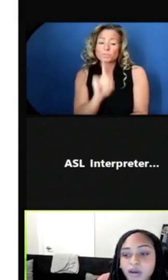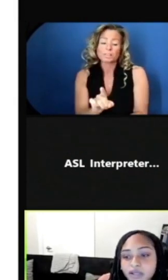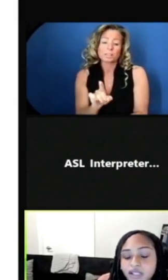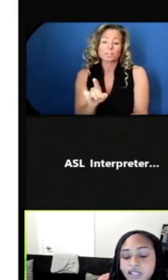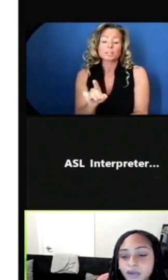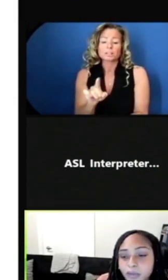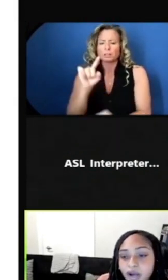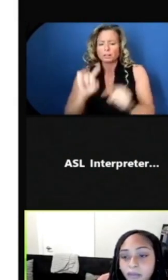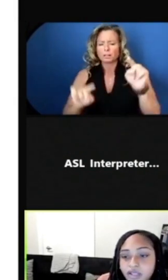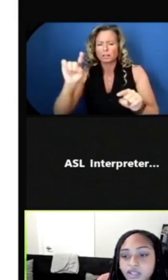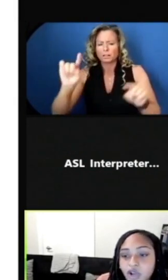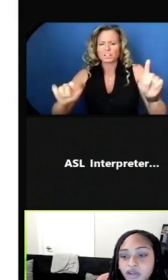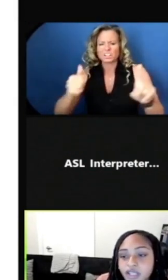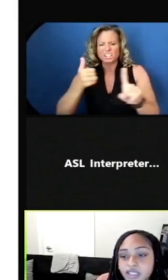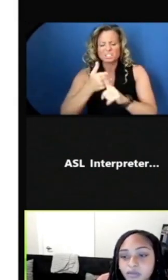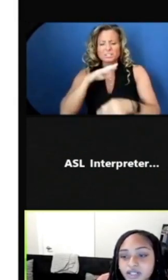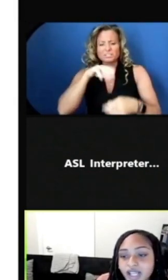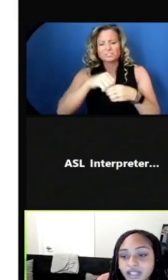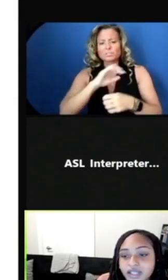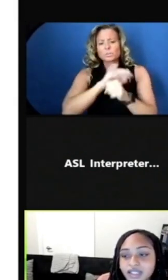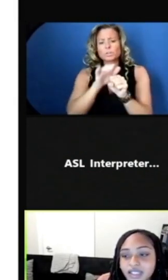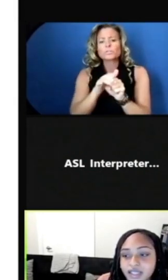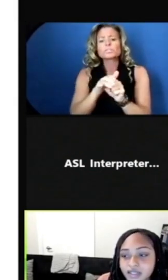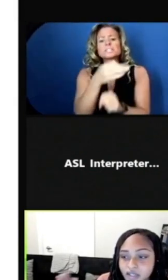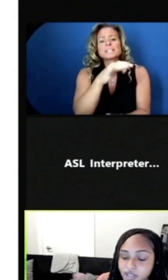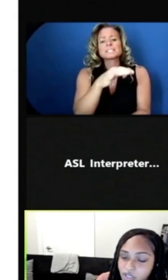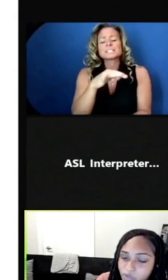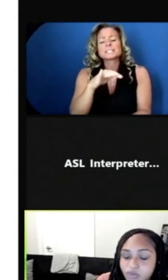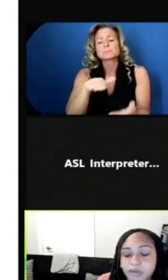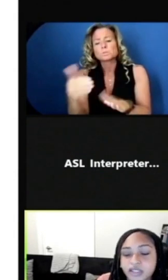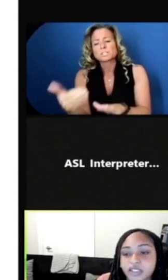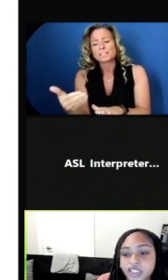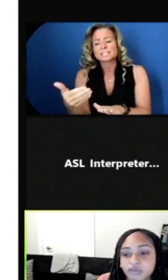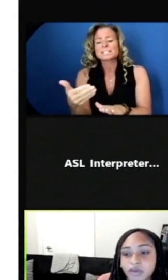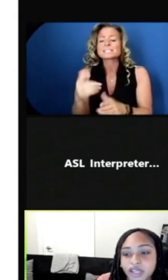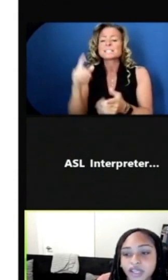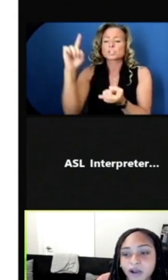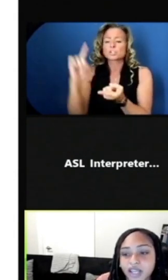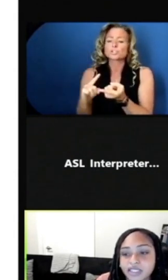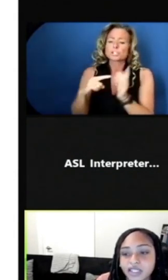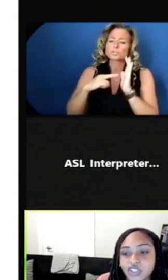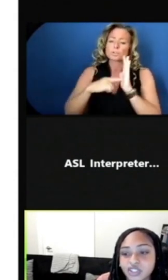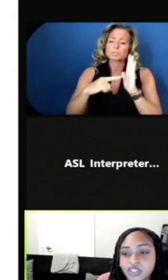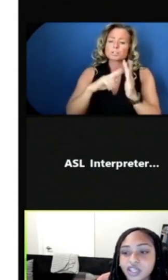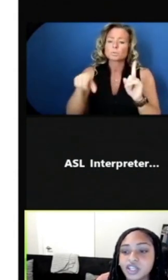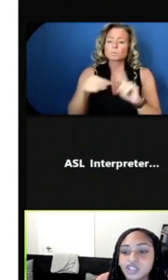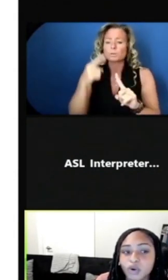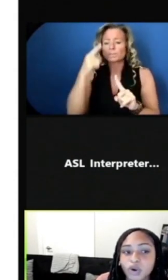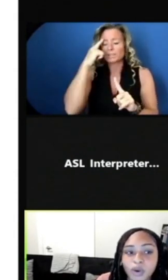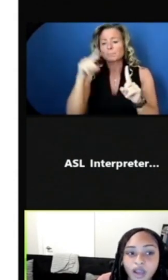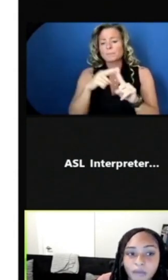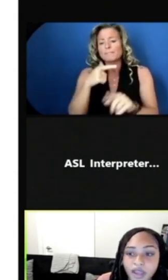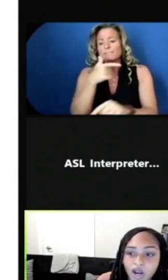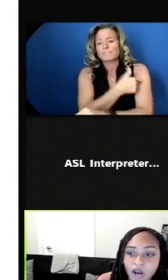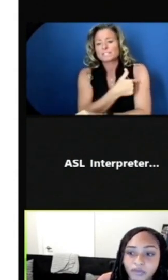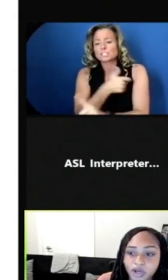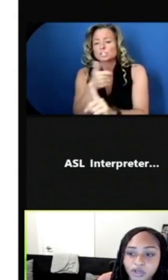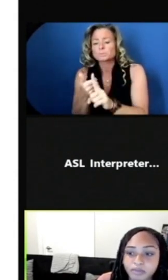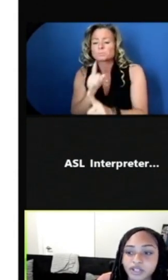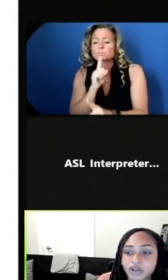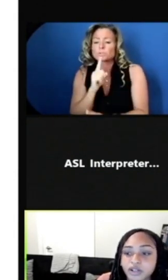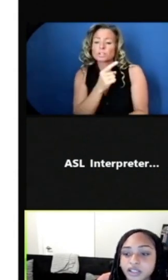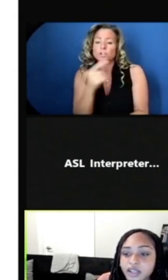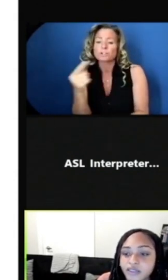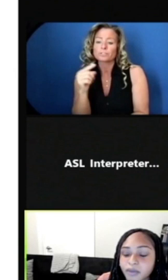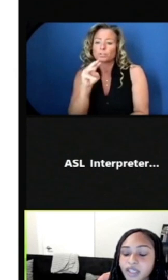disproportionately represented amongst COVID-19 mortalities and a decreased representation when we think about vaccinations. So in our